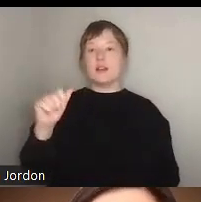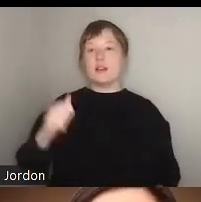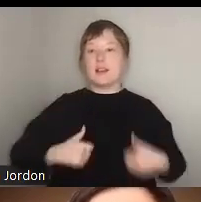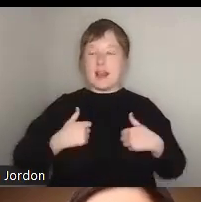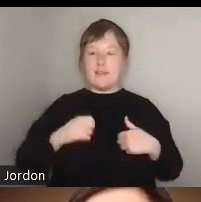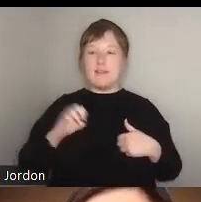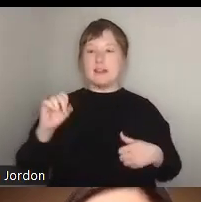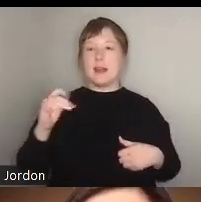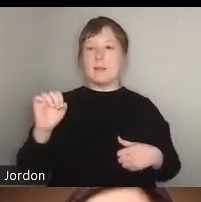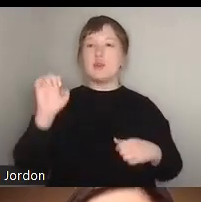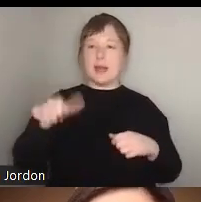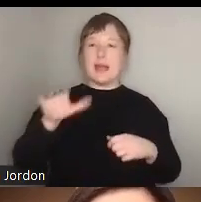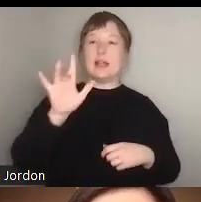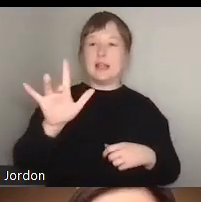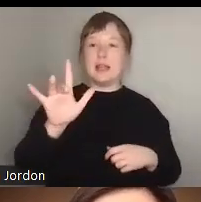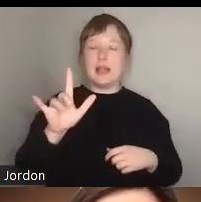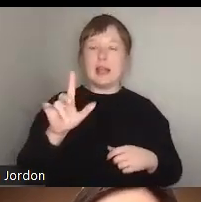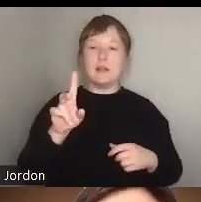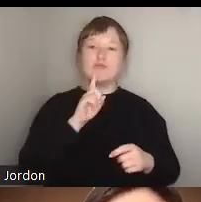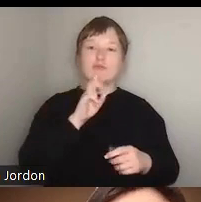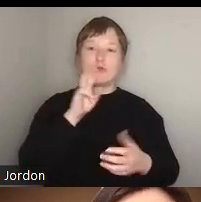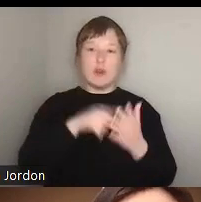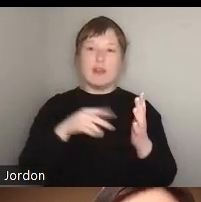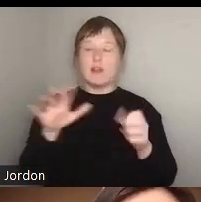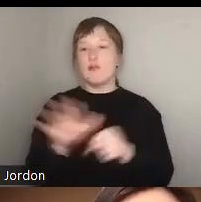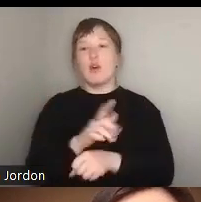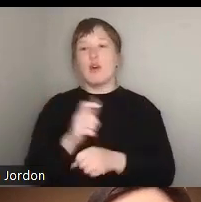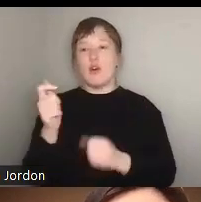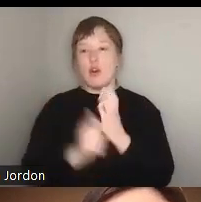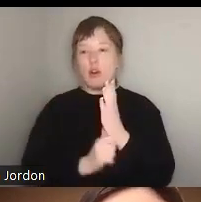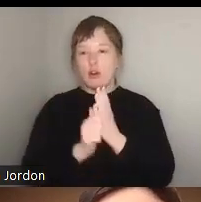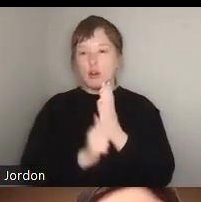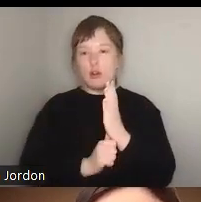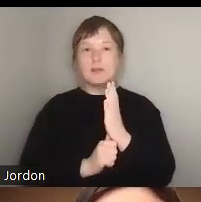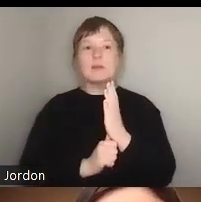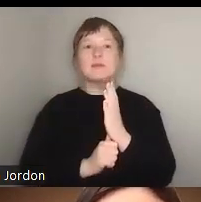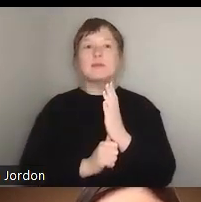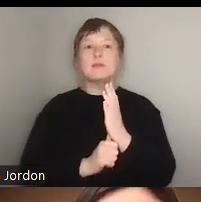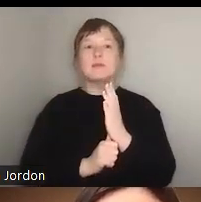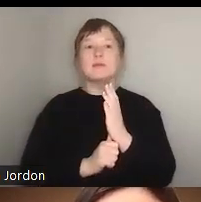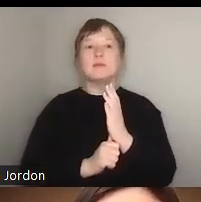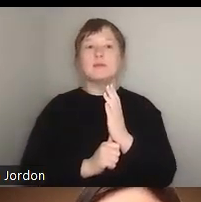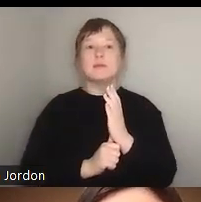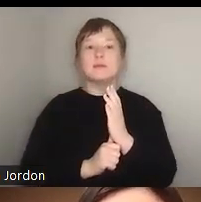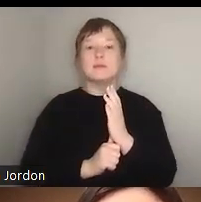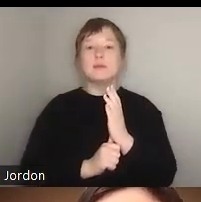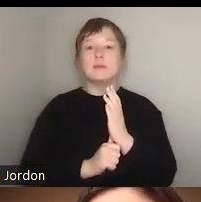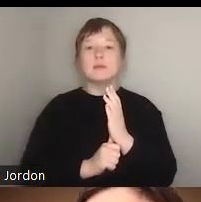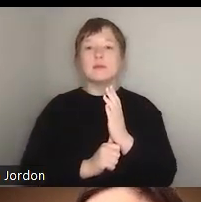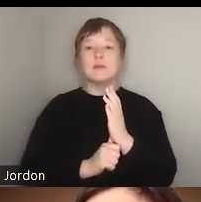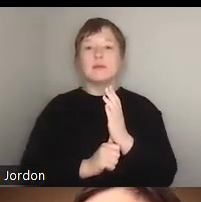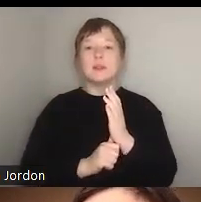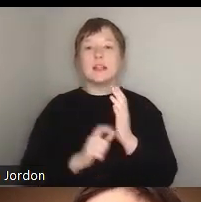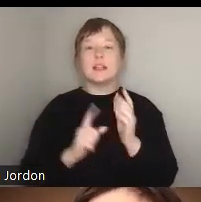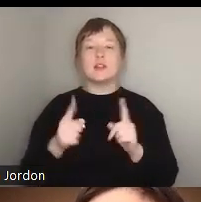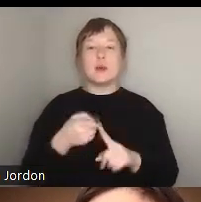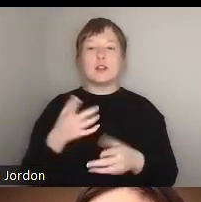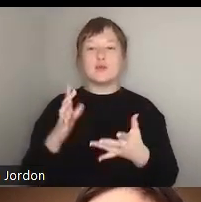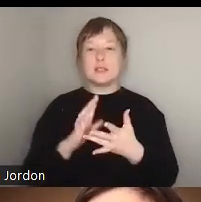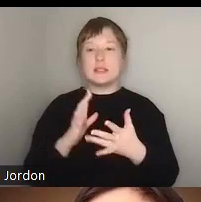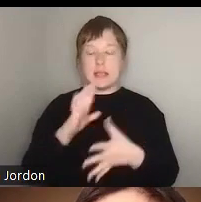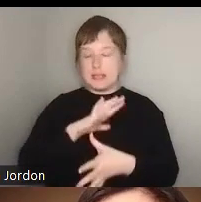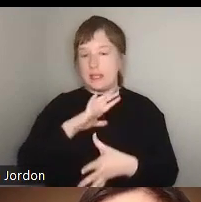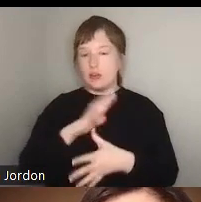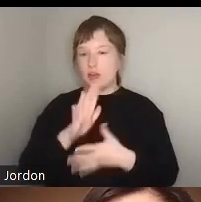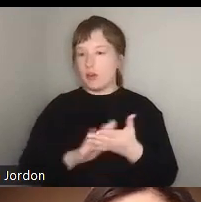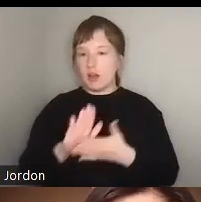to click on it to read it. This woman had talked about, it was when she was a senior in college, and this